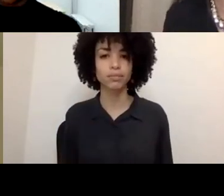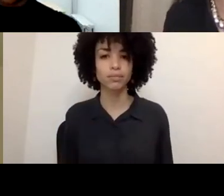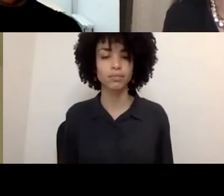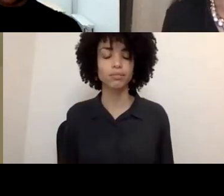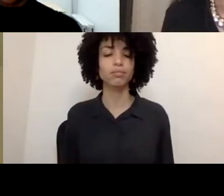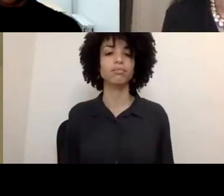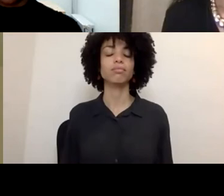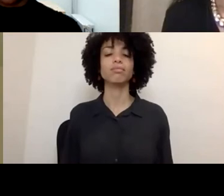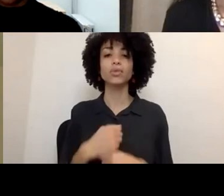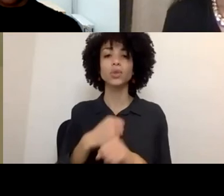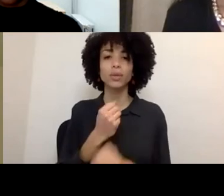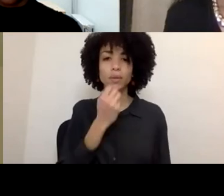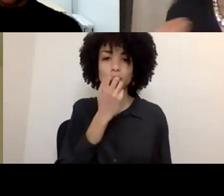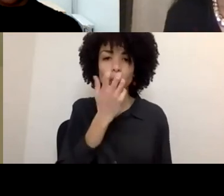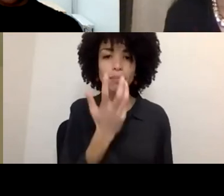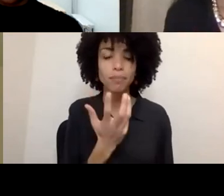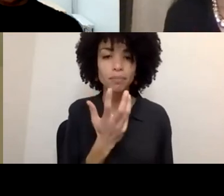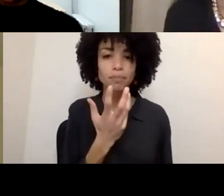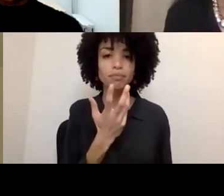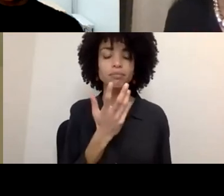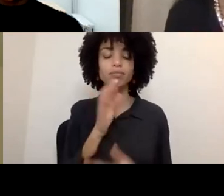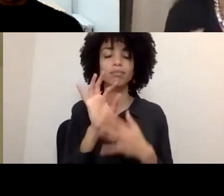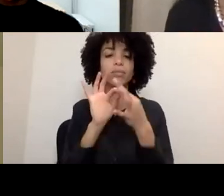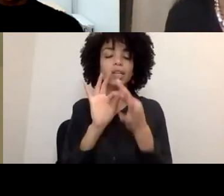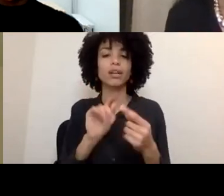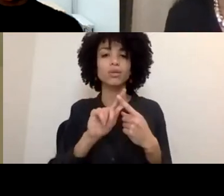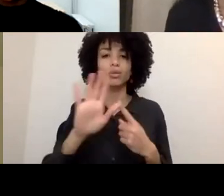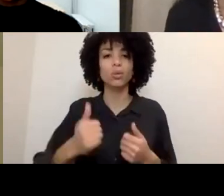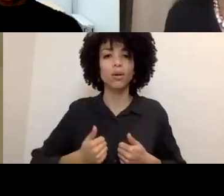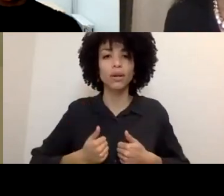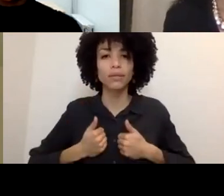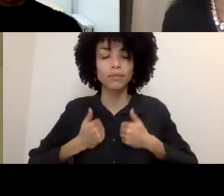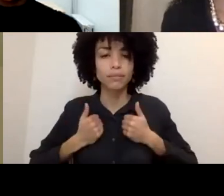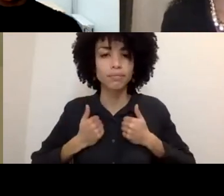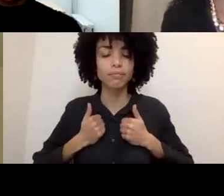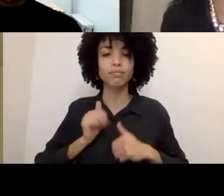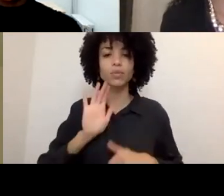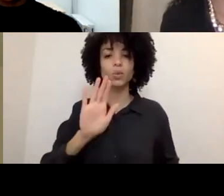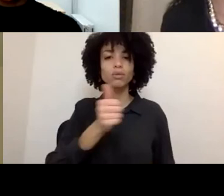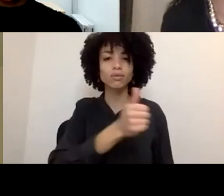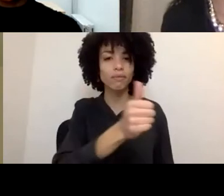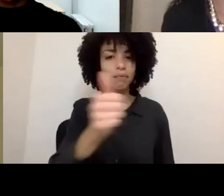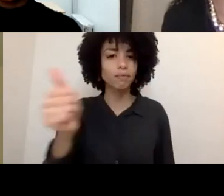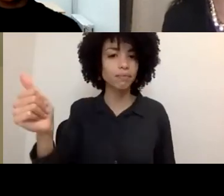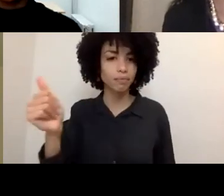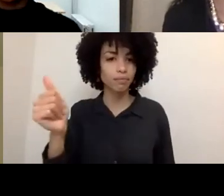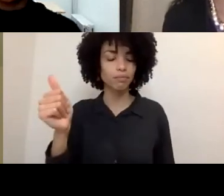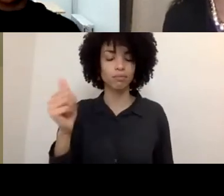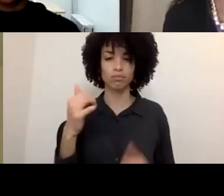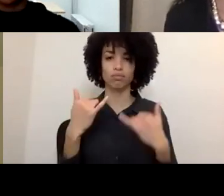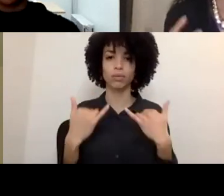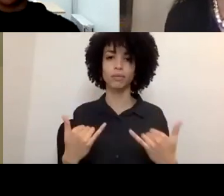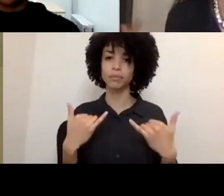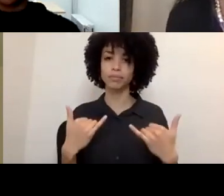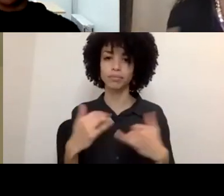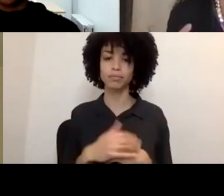warmth, to the aliveness of your being and your whole self, to your presence and intention, and to also